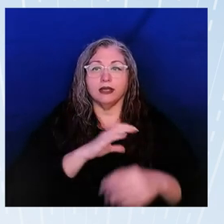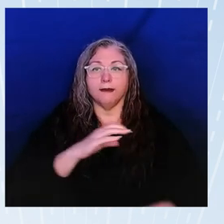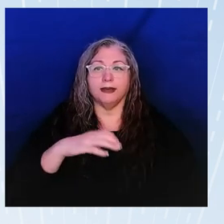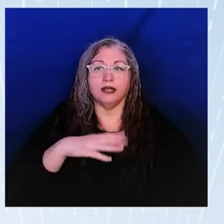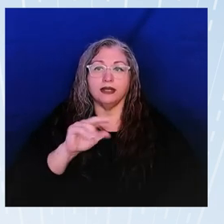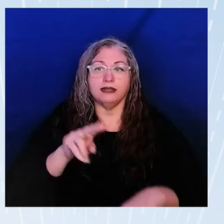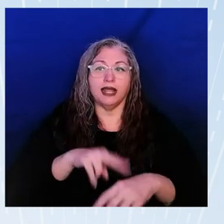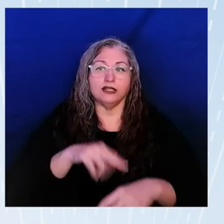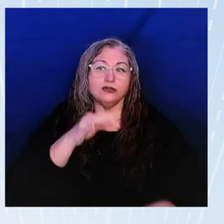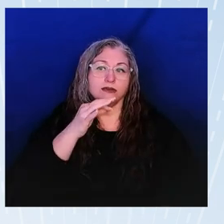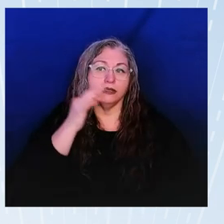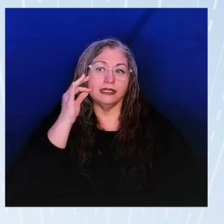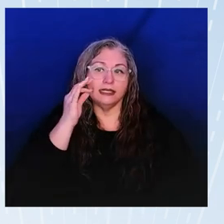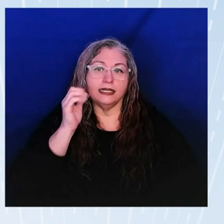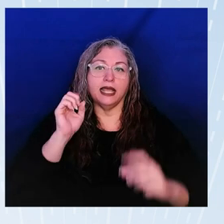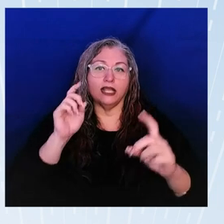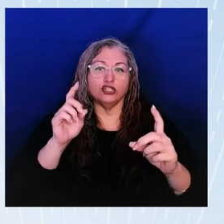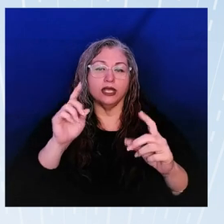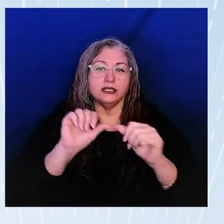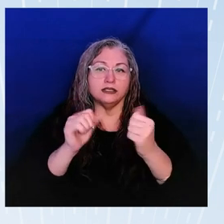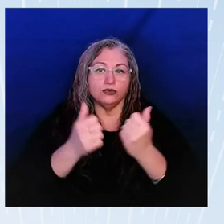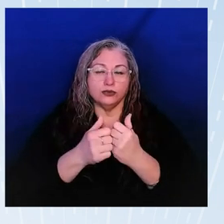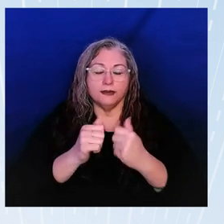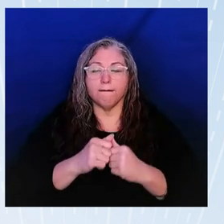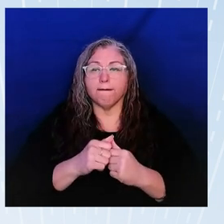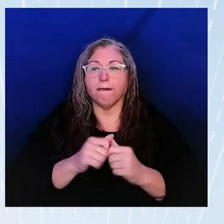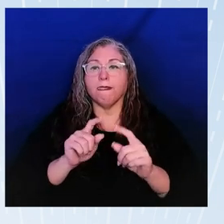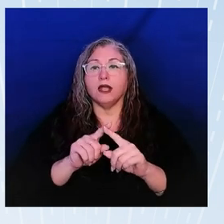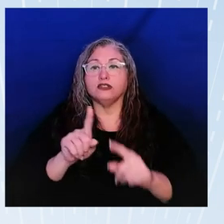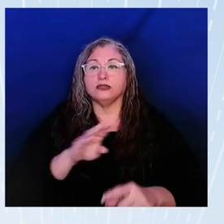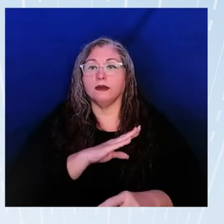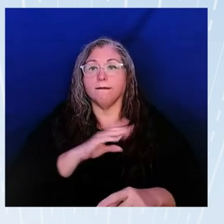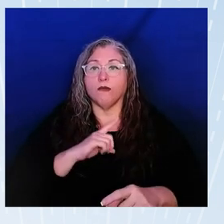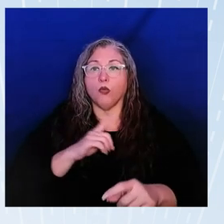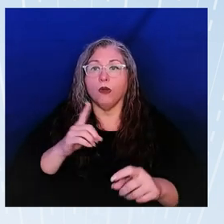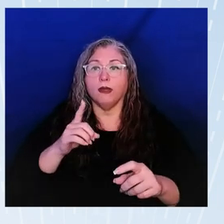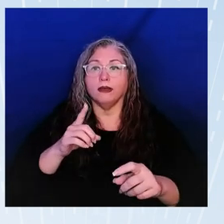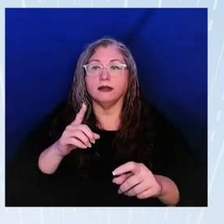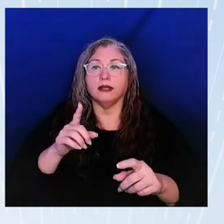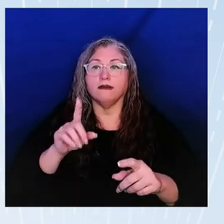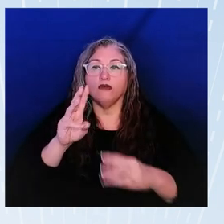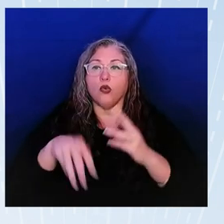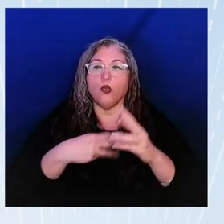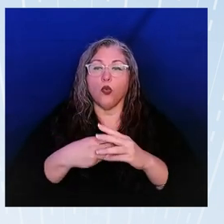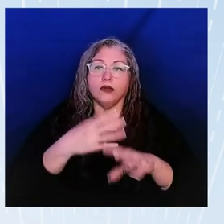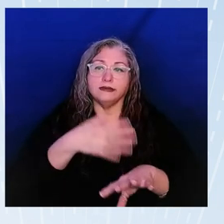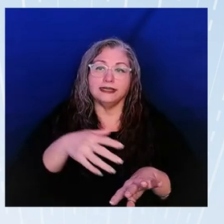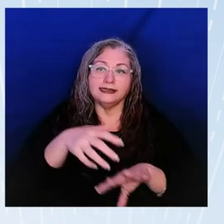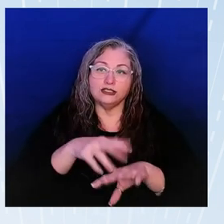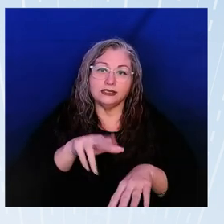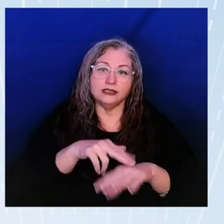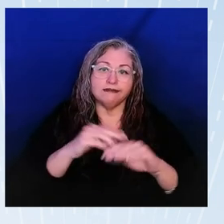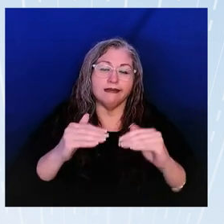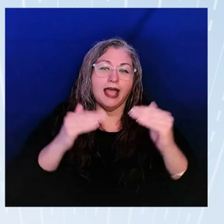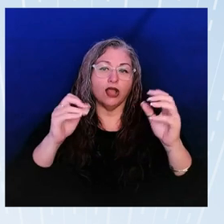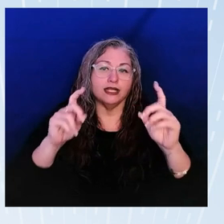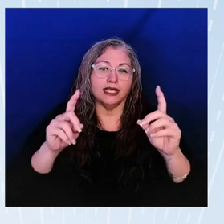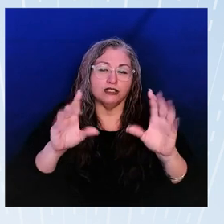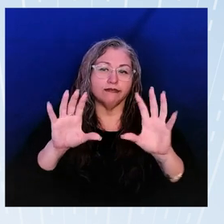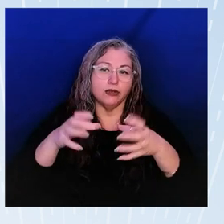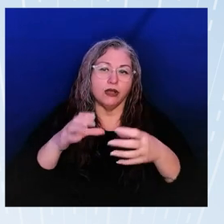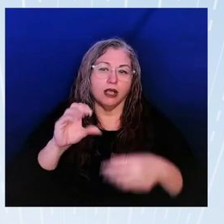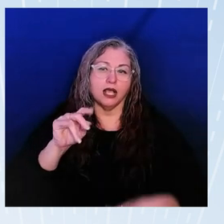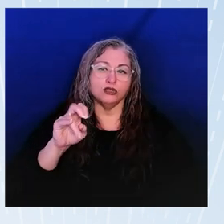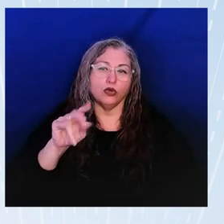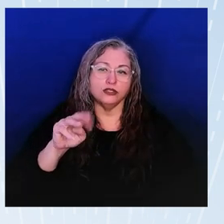the National Indian Education Association. She also serves as a board member of the World Indigenous Nations Higher Education Consortium. We